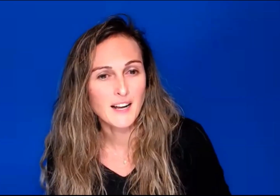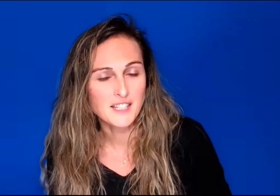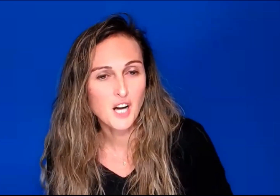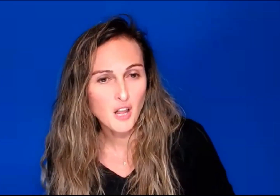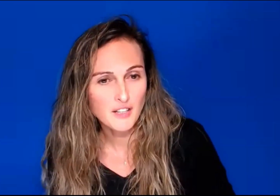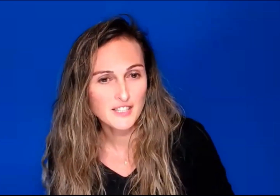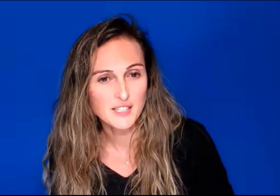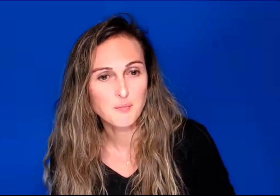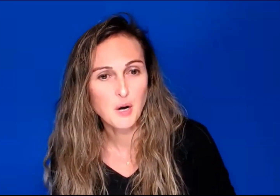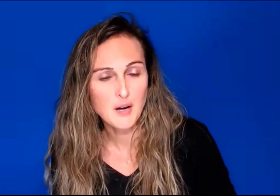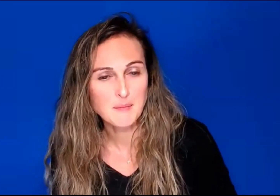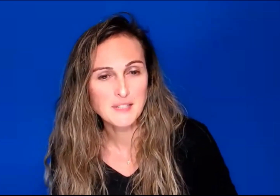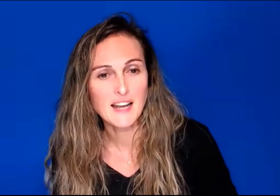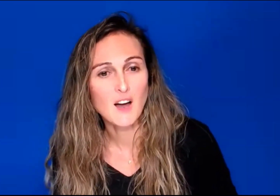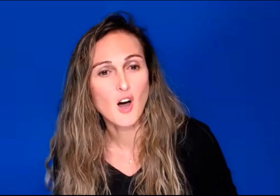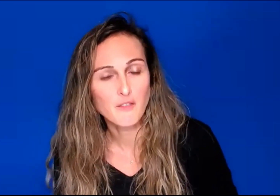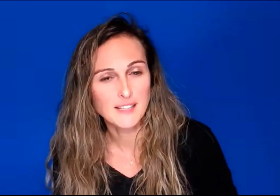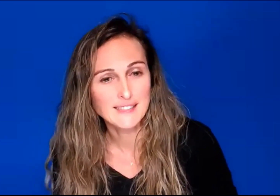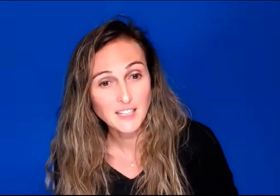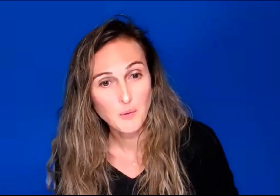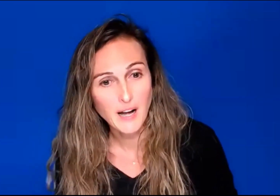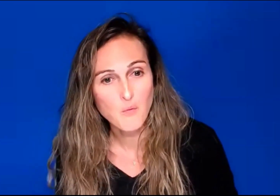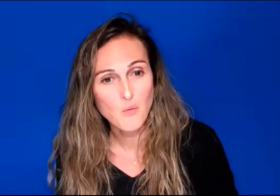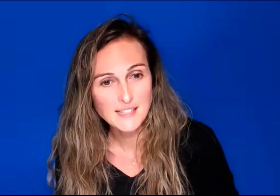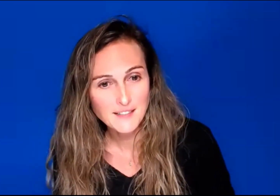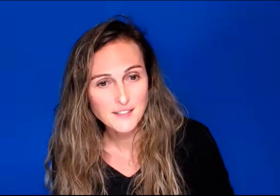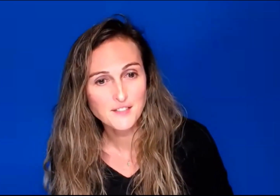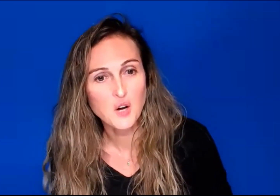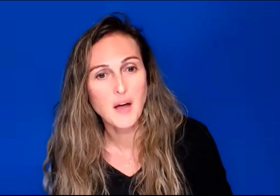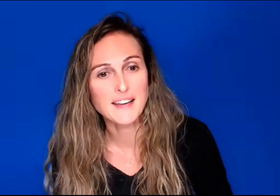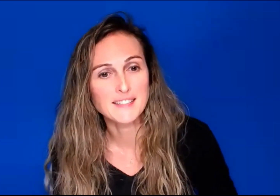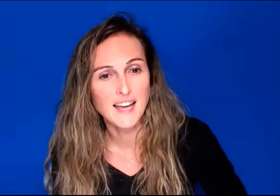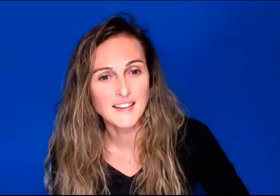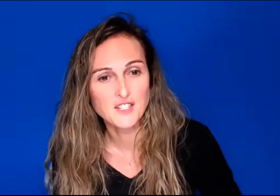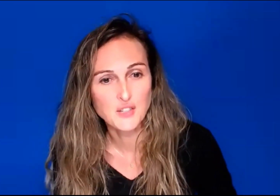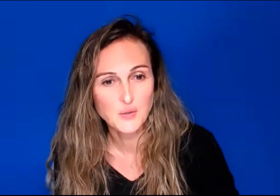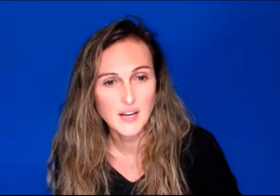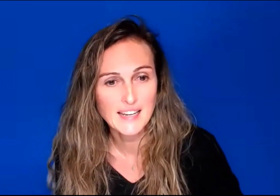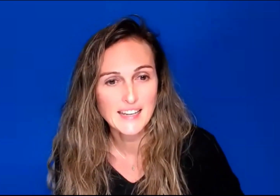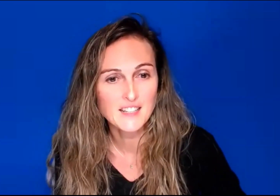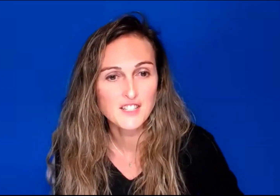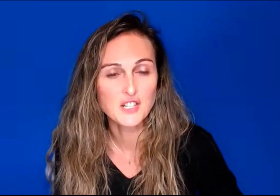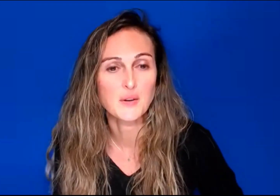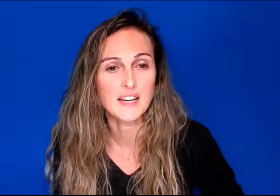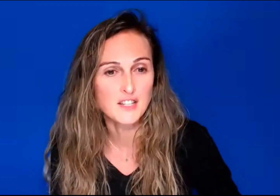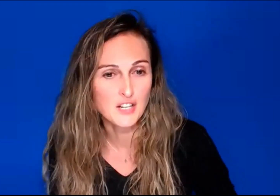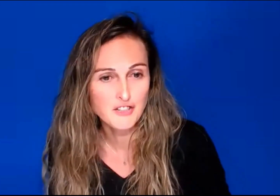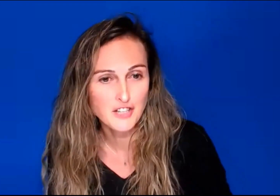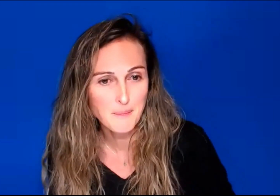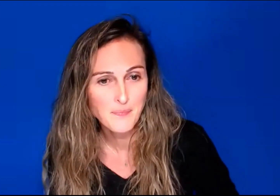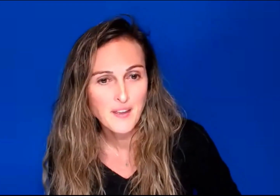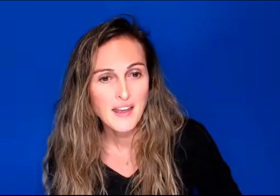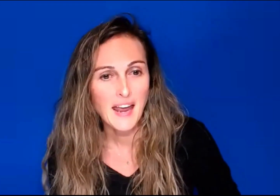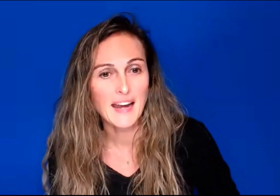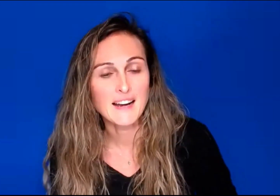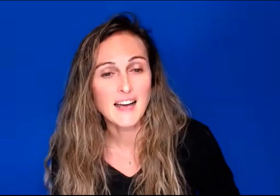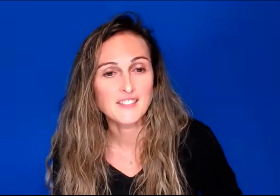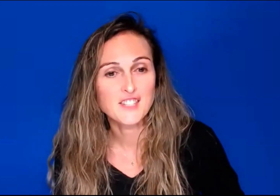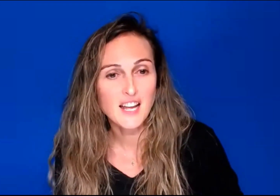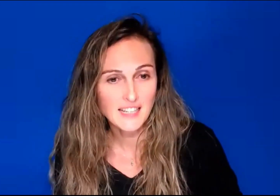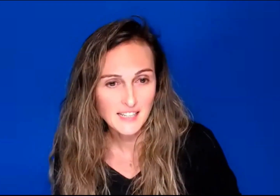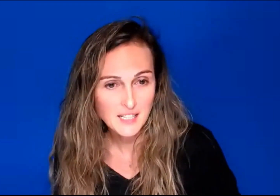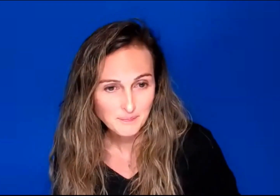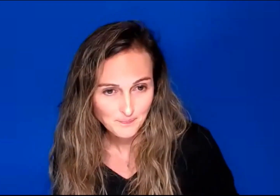when I got to college, this program didn't offer exactly what I wanted, so I decided to get into an internship, and